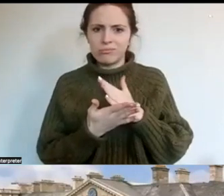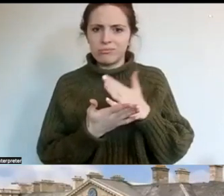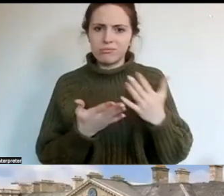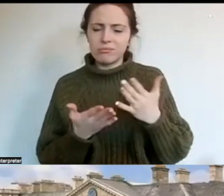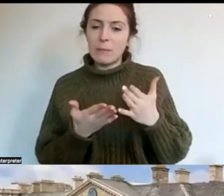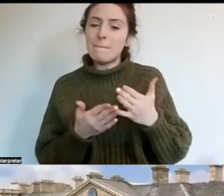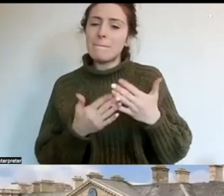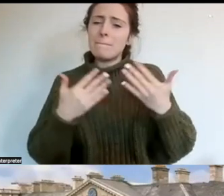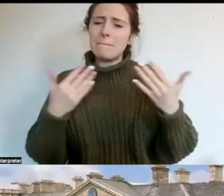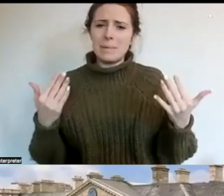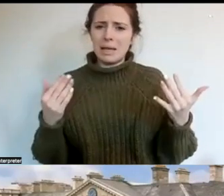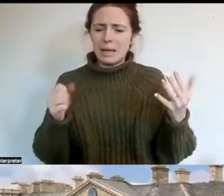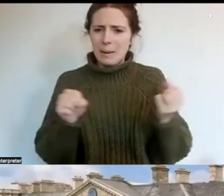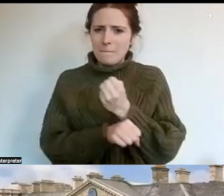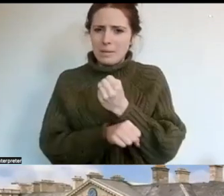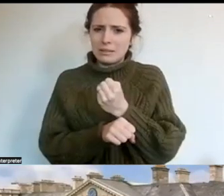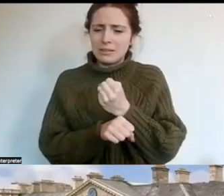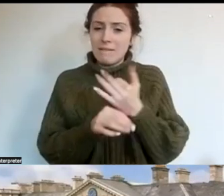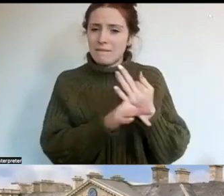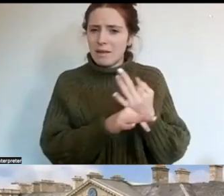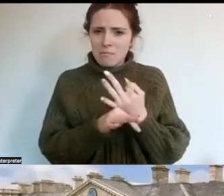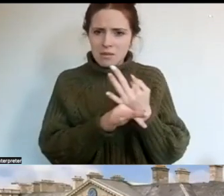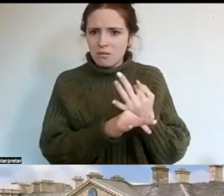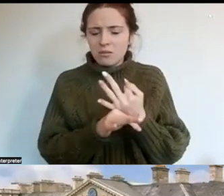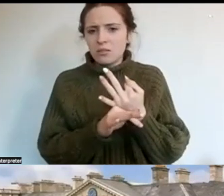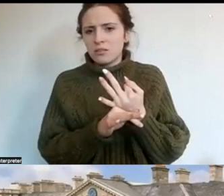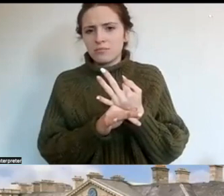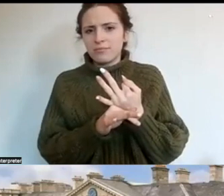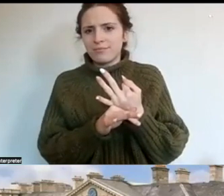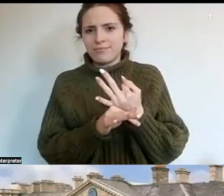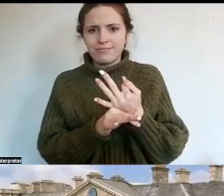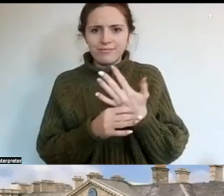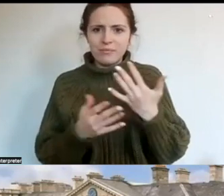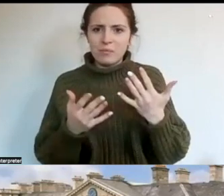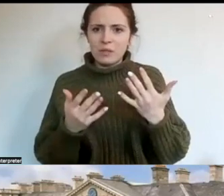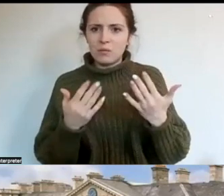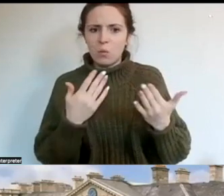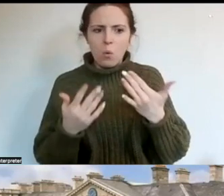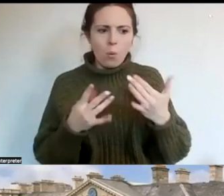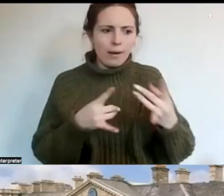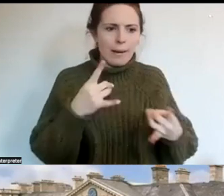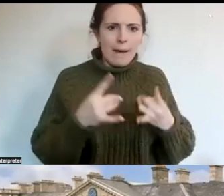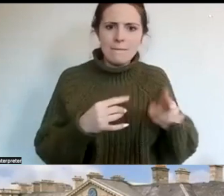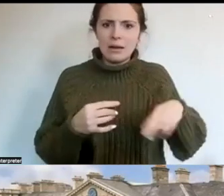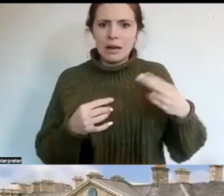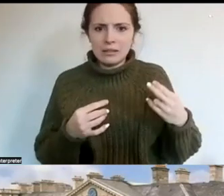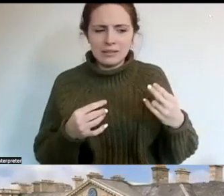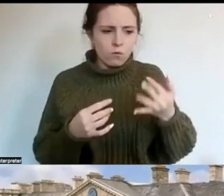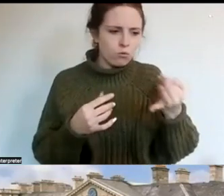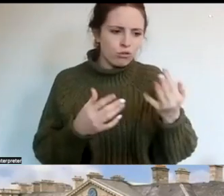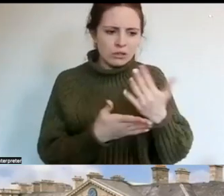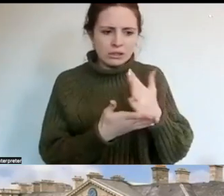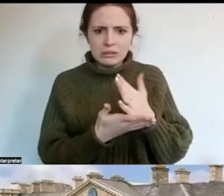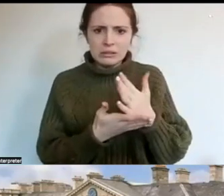huge impact on families. There's a complete sort of precarity around what's going to happen in the future.